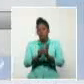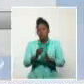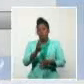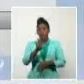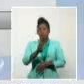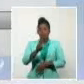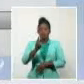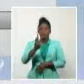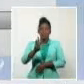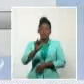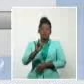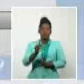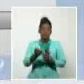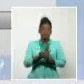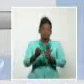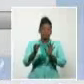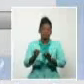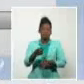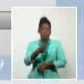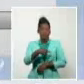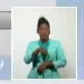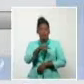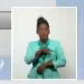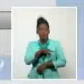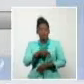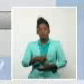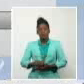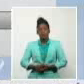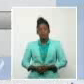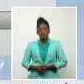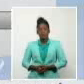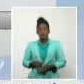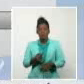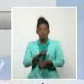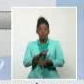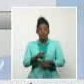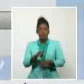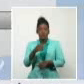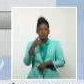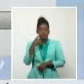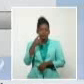7.09%. In the Americas, with